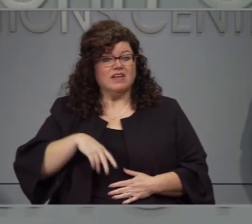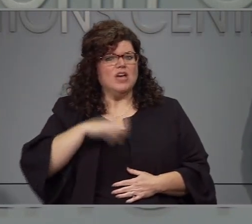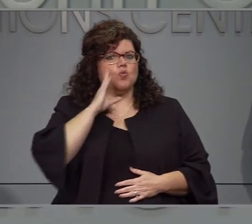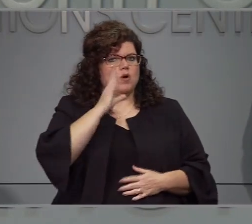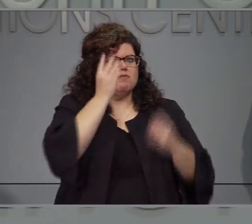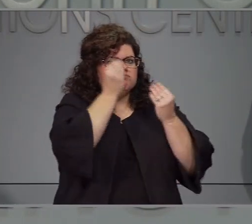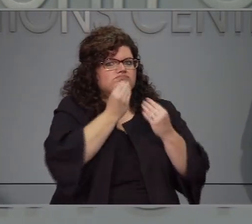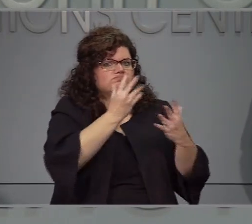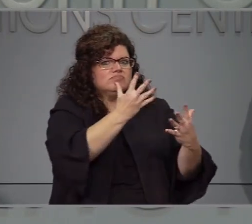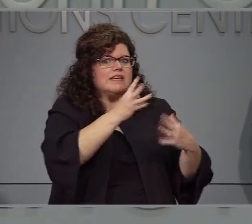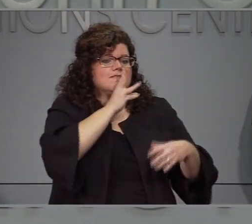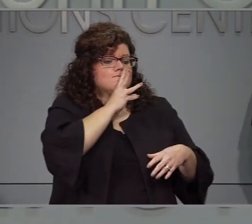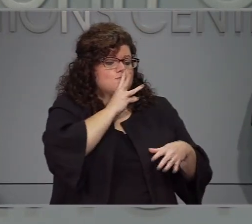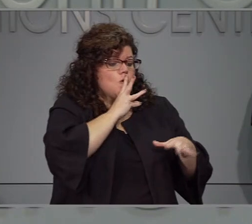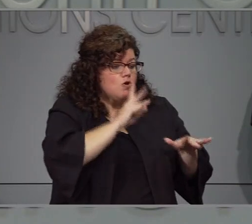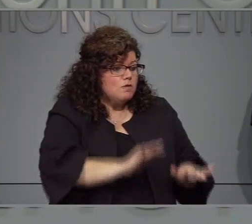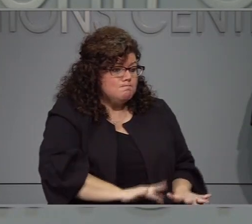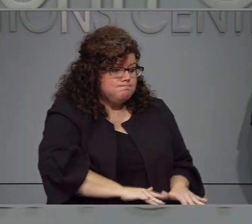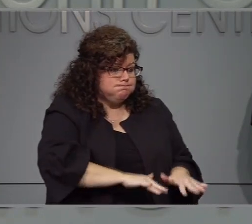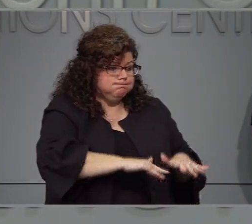levels. That's